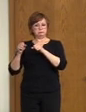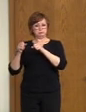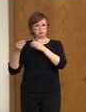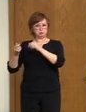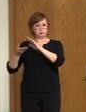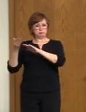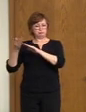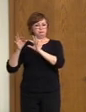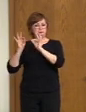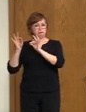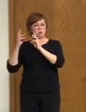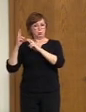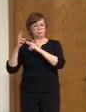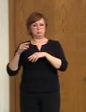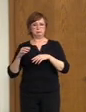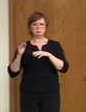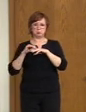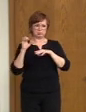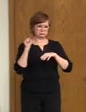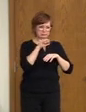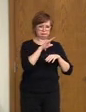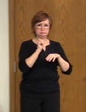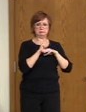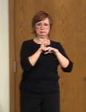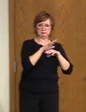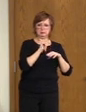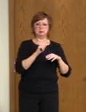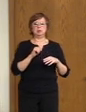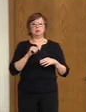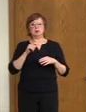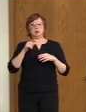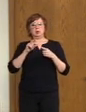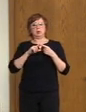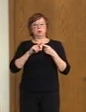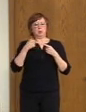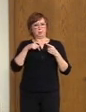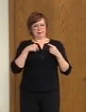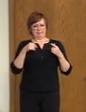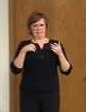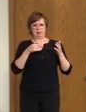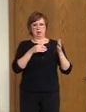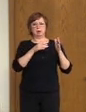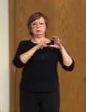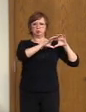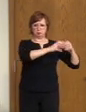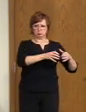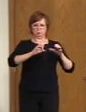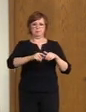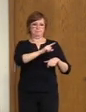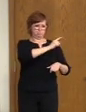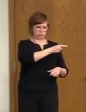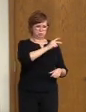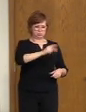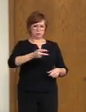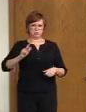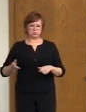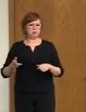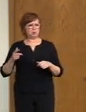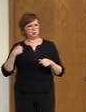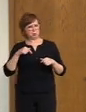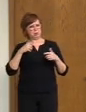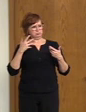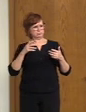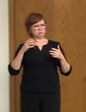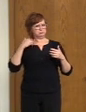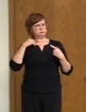So, as you heard the Premier talk about, there is a phased approach to our plan of vaccine delivery. We do have a long history in Saskatchewan of immunization, and we're going to